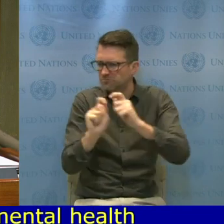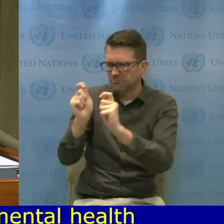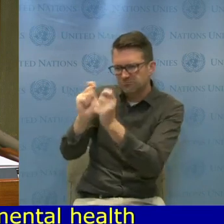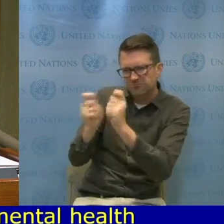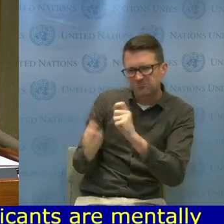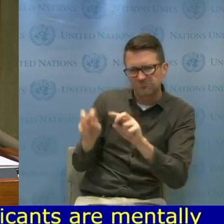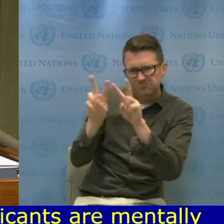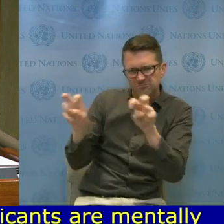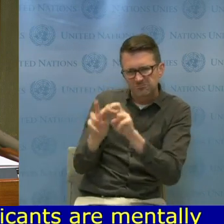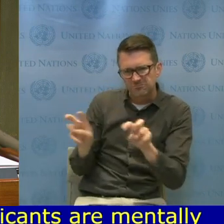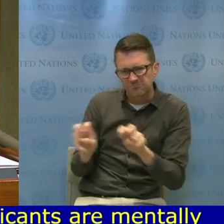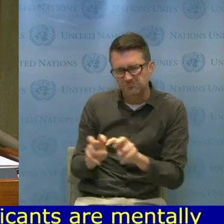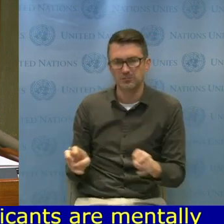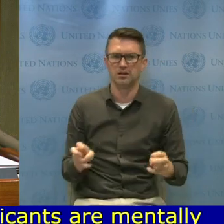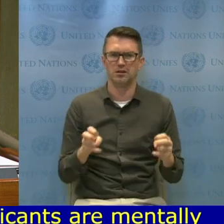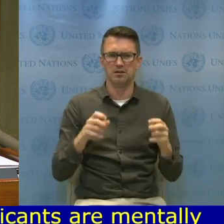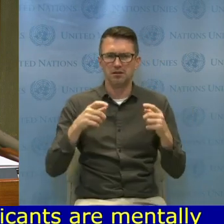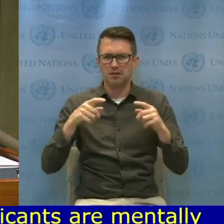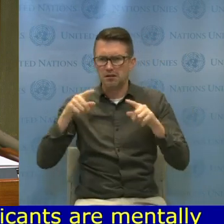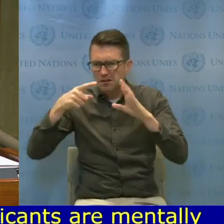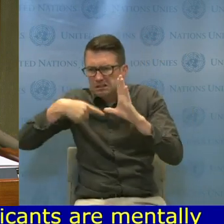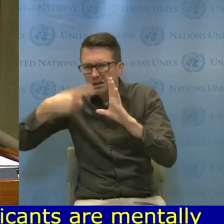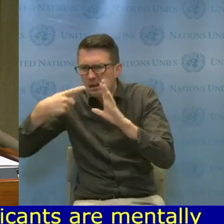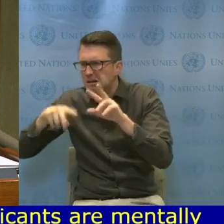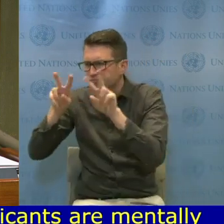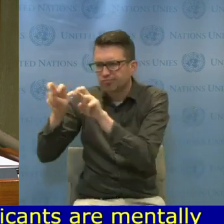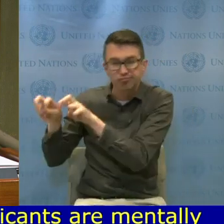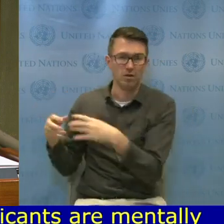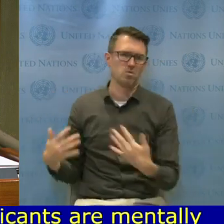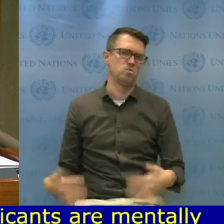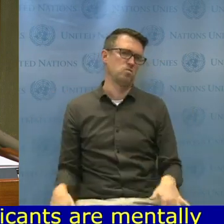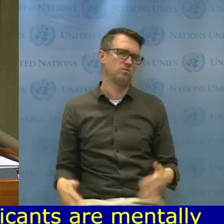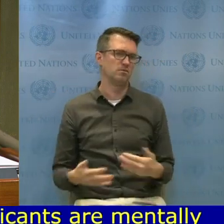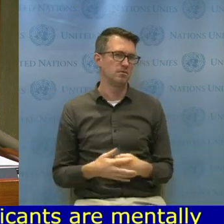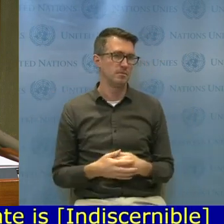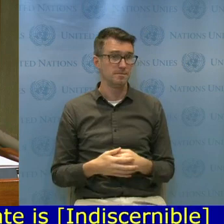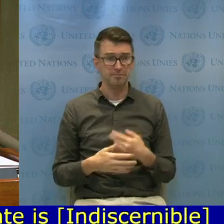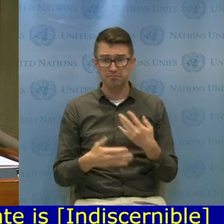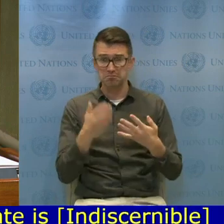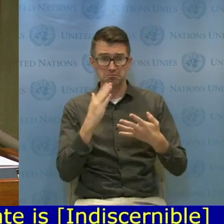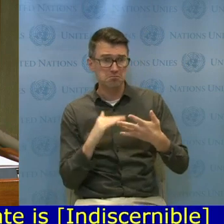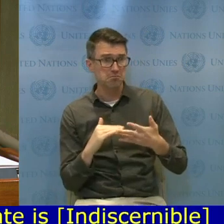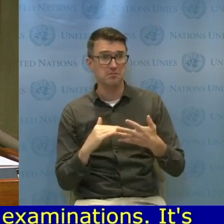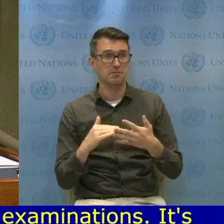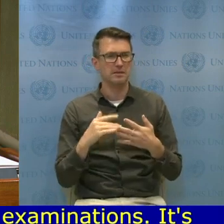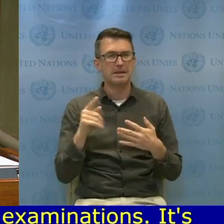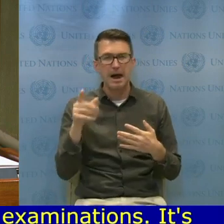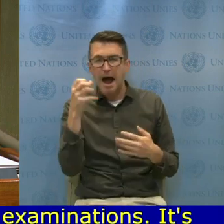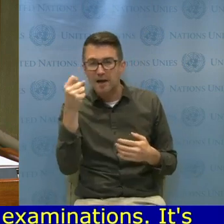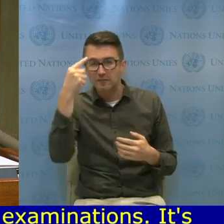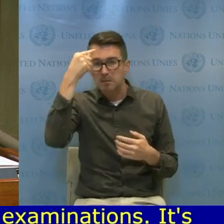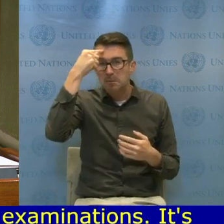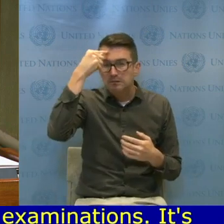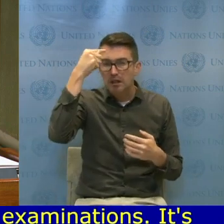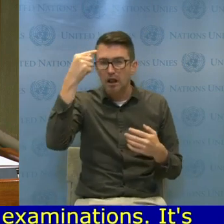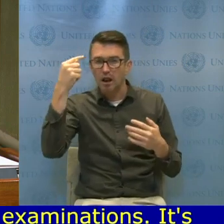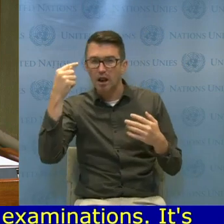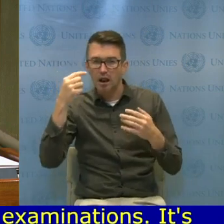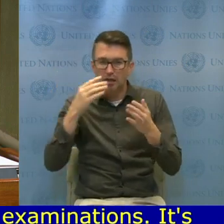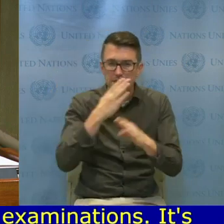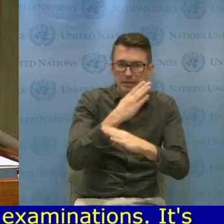If the result of examination shows that you have any kind of mental illness, you won't get the certificate. Hence, you're not allowed to apply for the